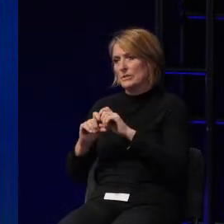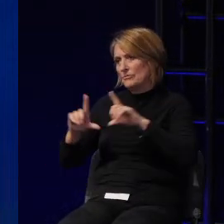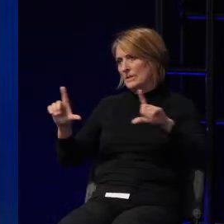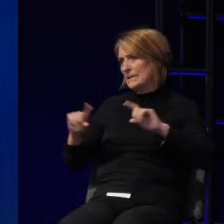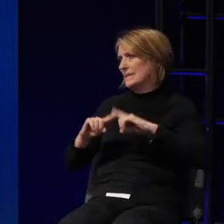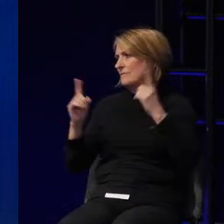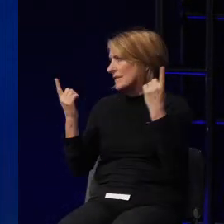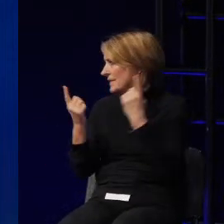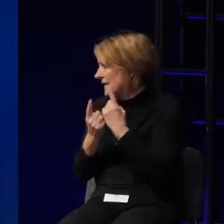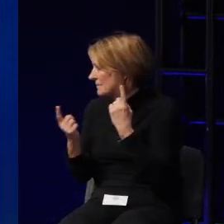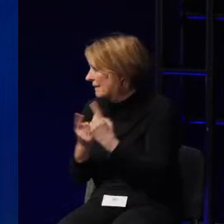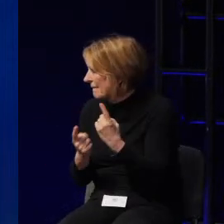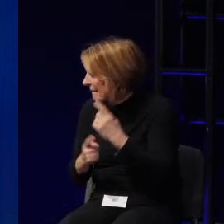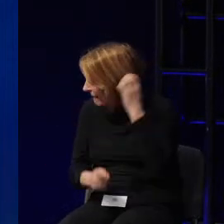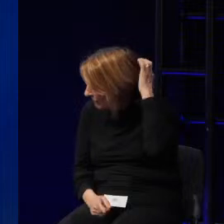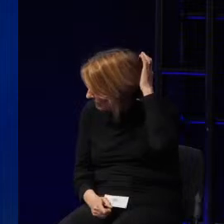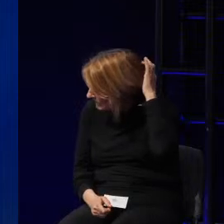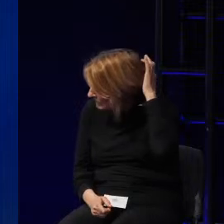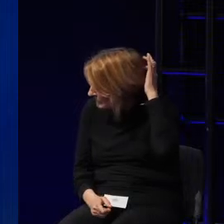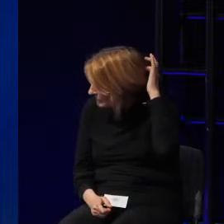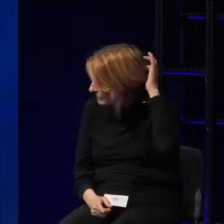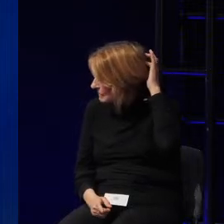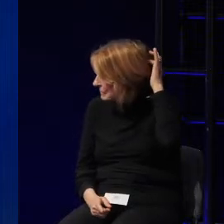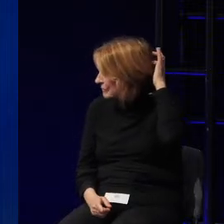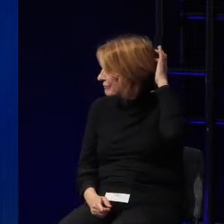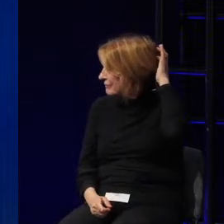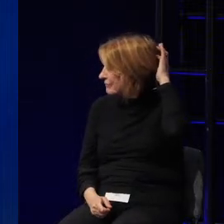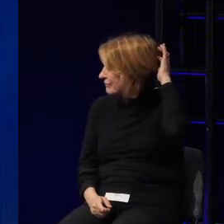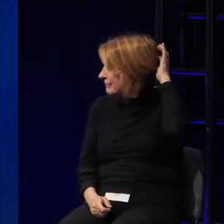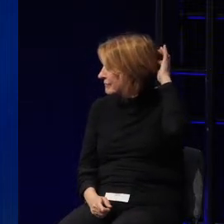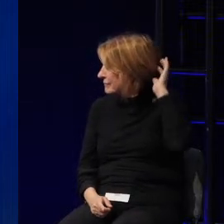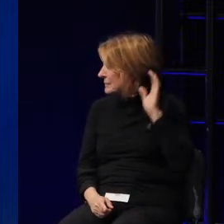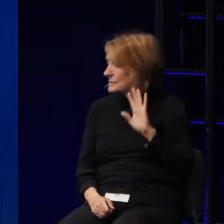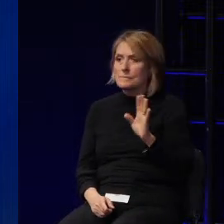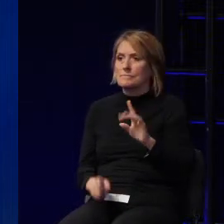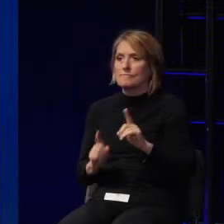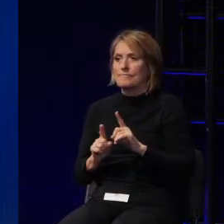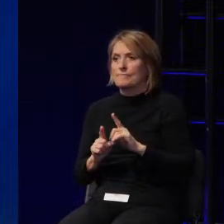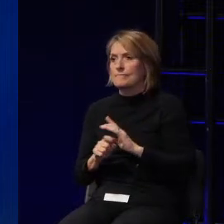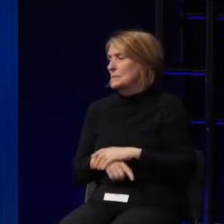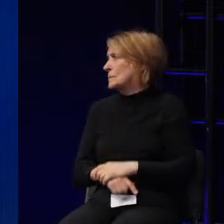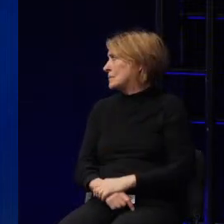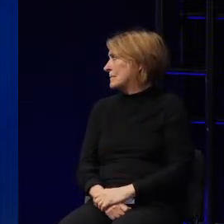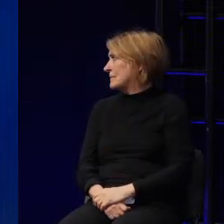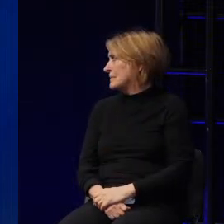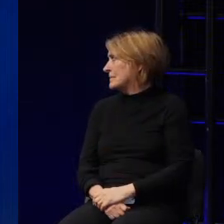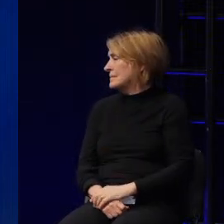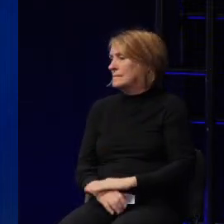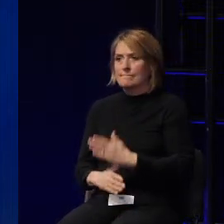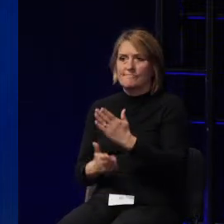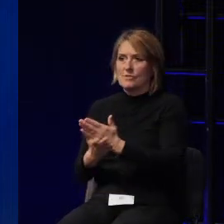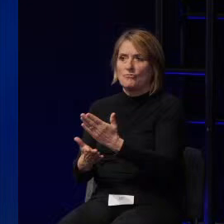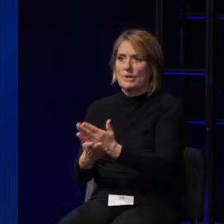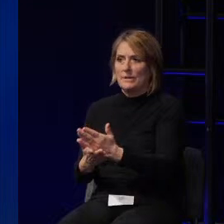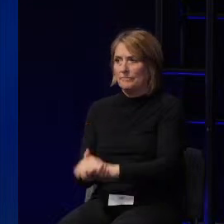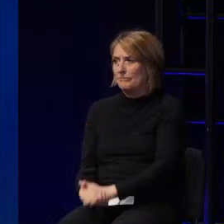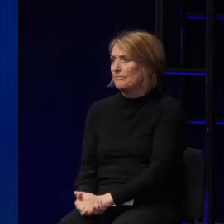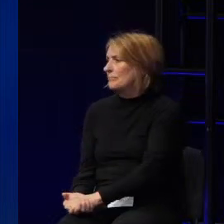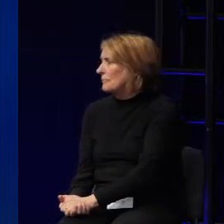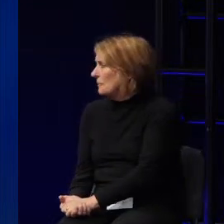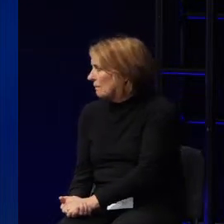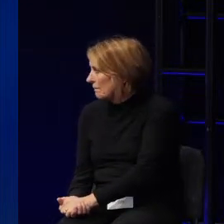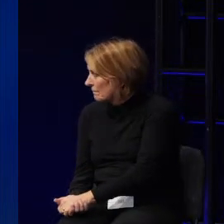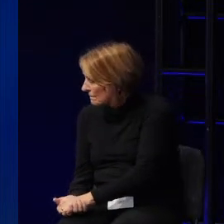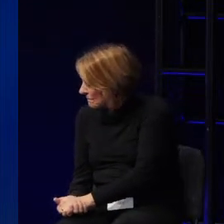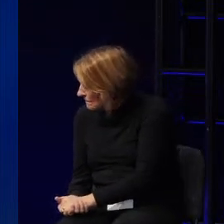you answer it. Yeah, it's not as fun. It's not as real. But